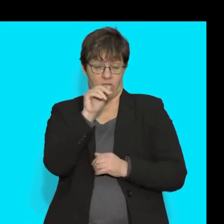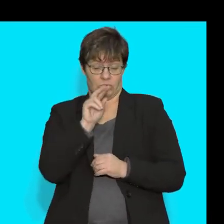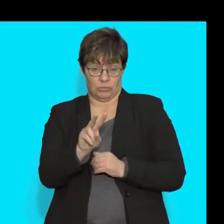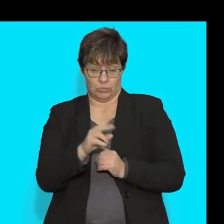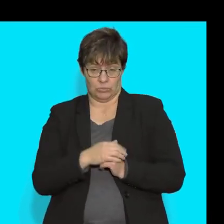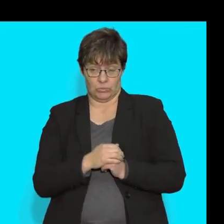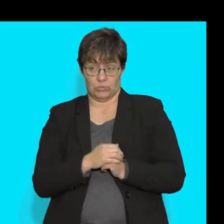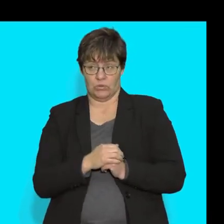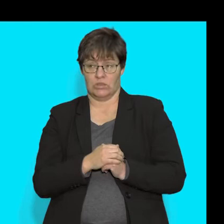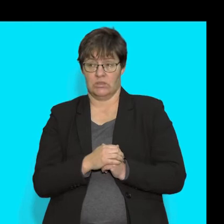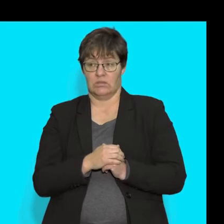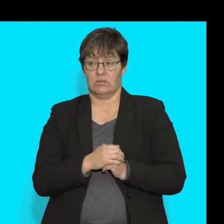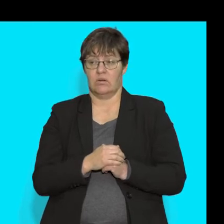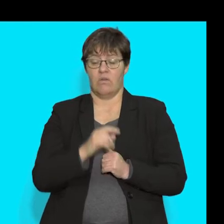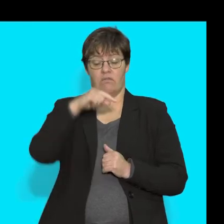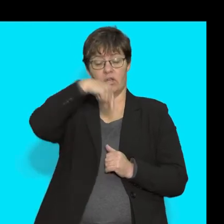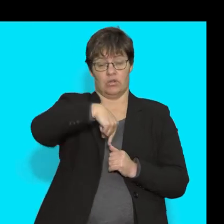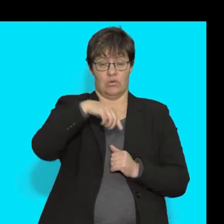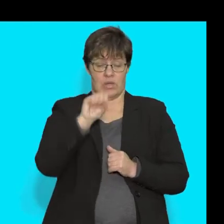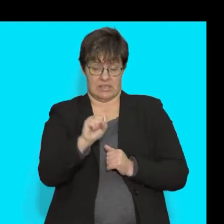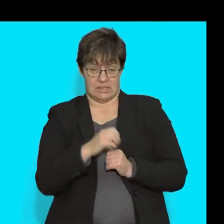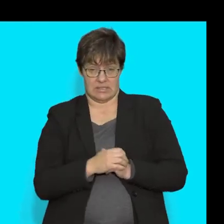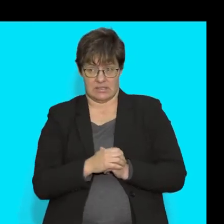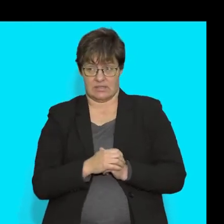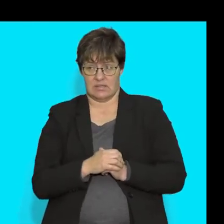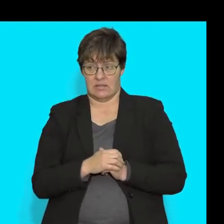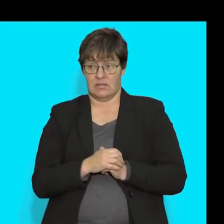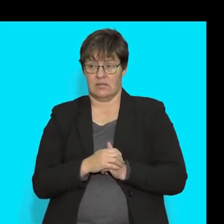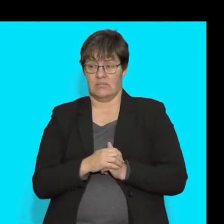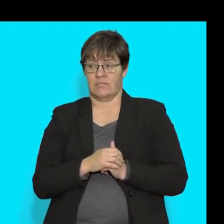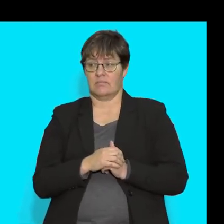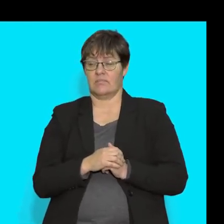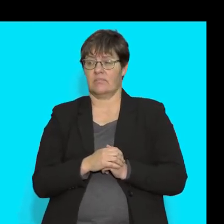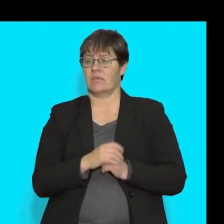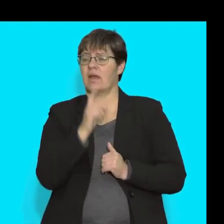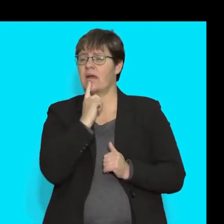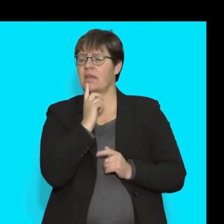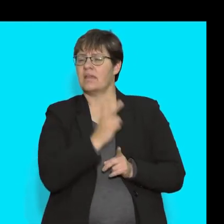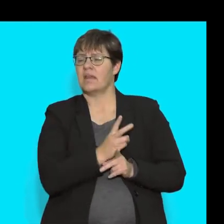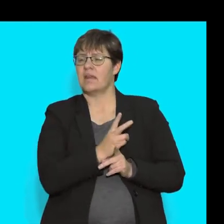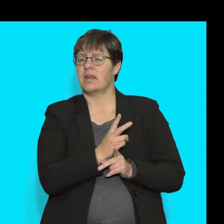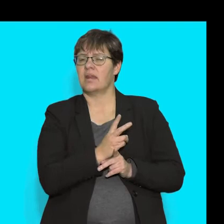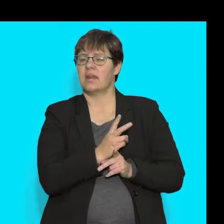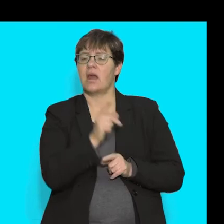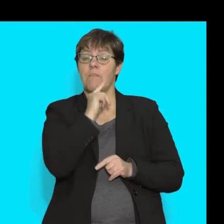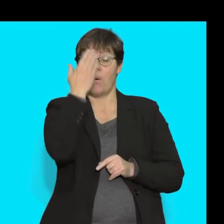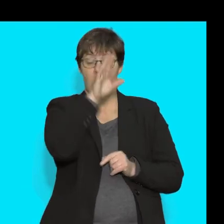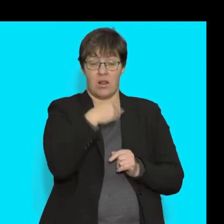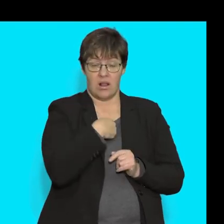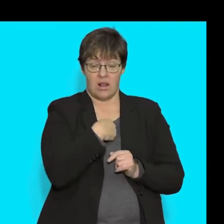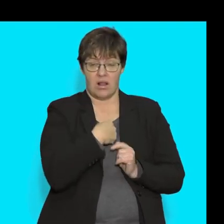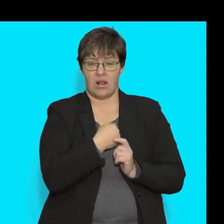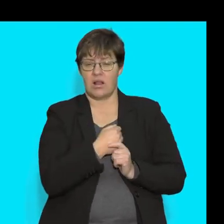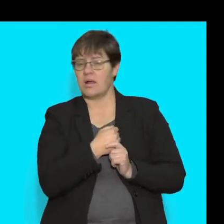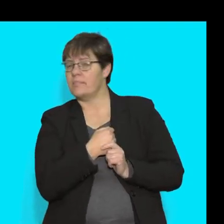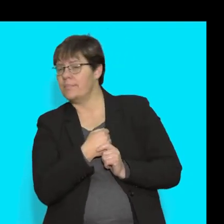1/2 of QS, right? That's the first thing. And then I know also that